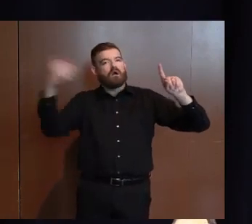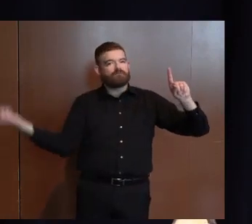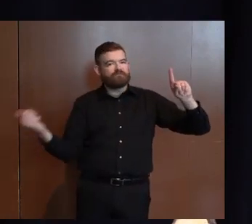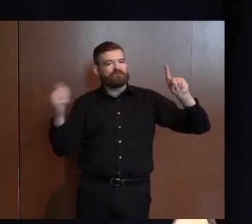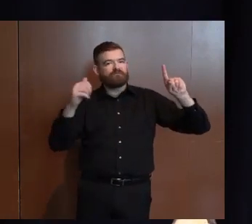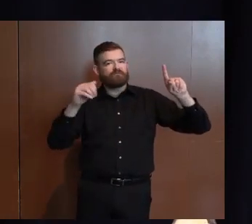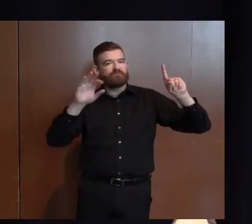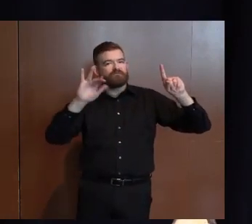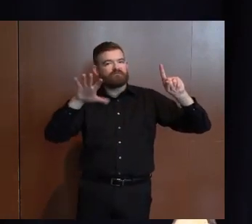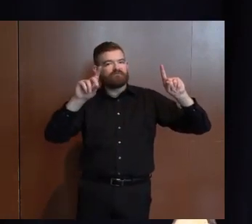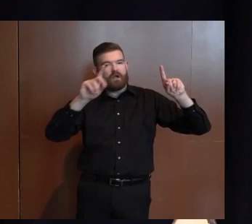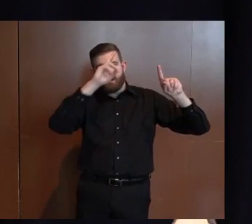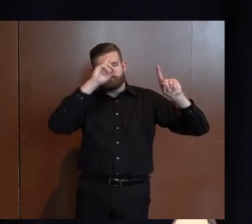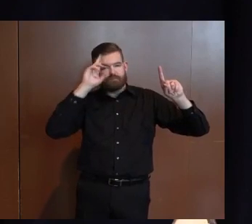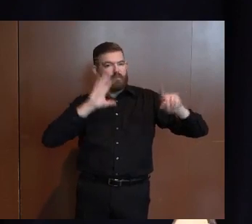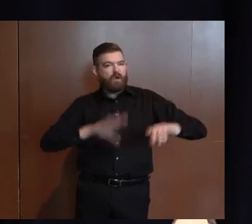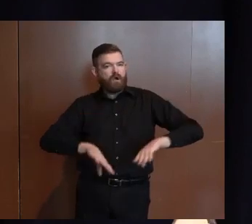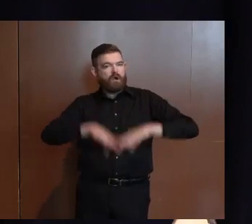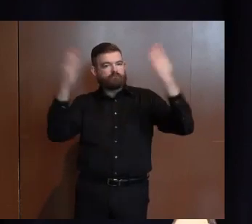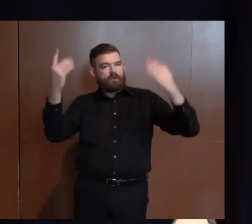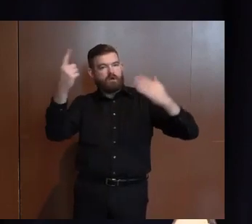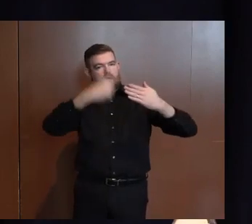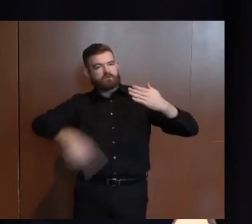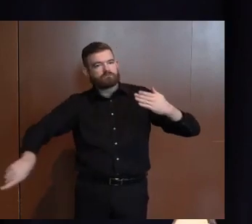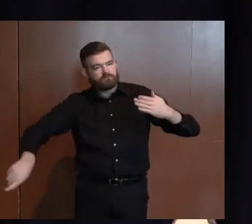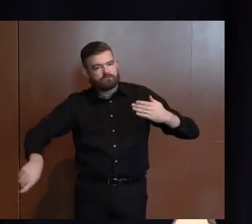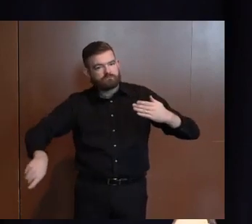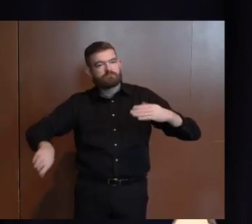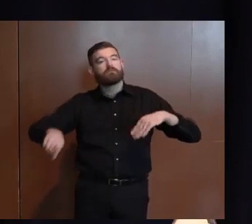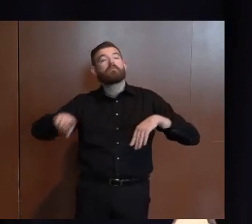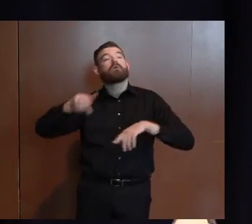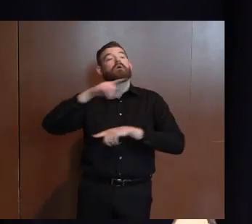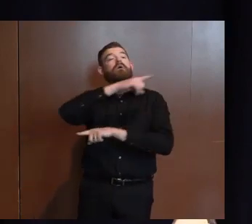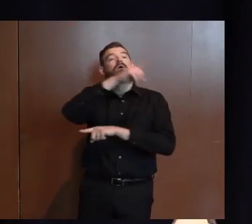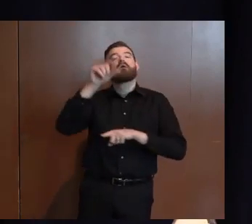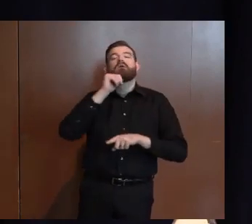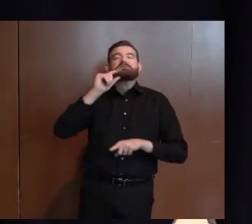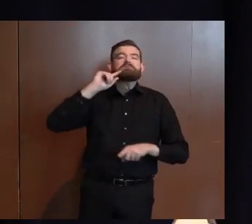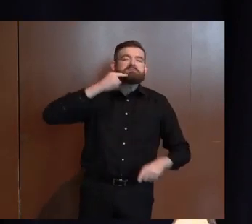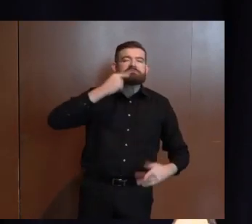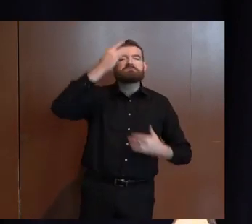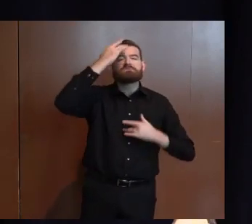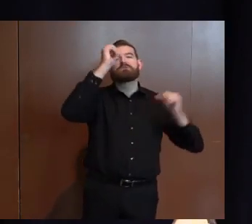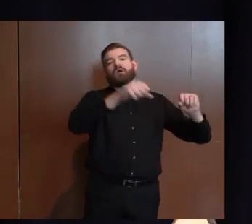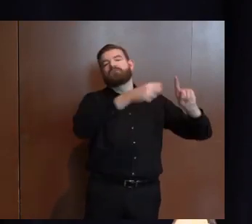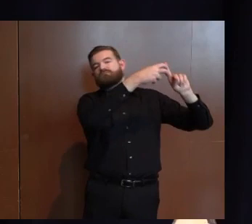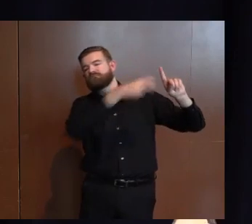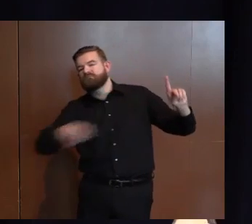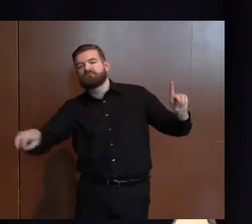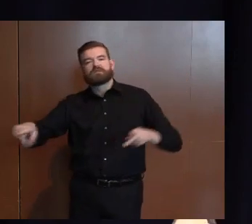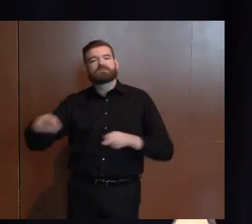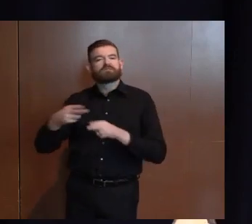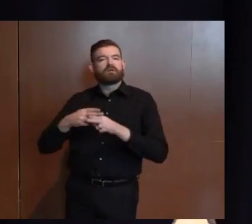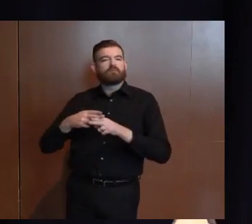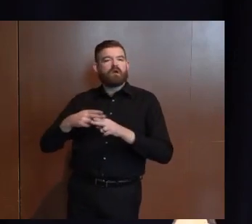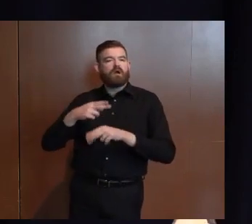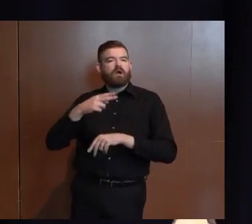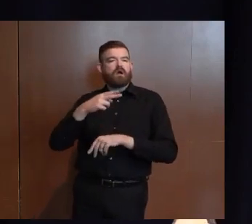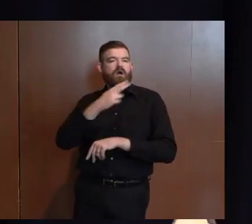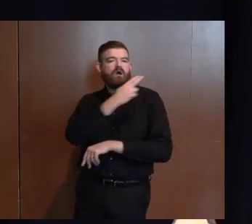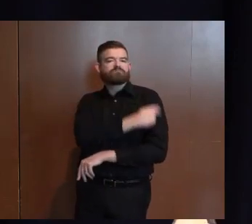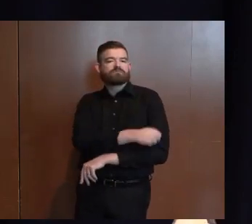The field hospital will be available for lower acuity patients who can be safely transferred to that site.